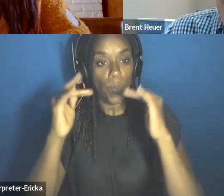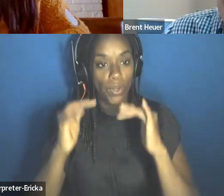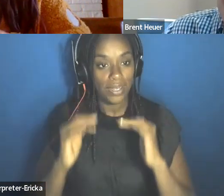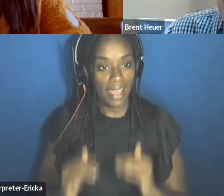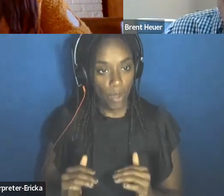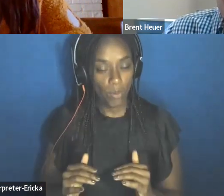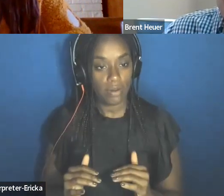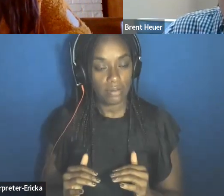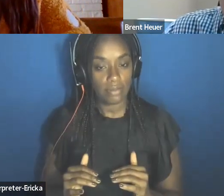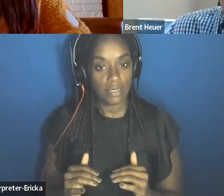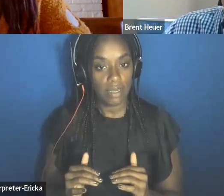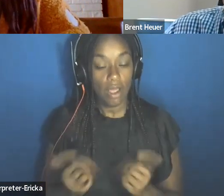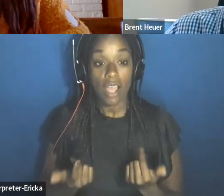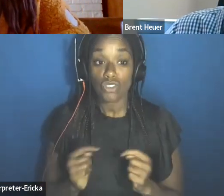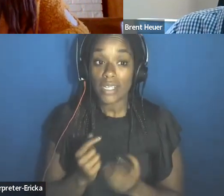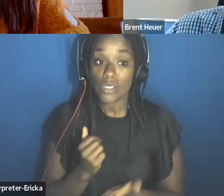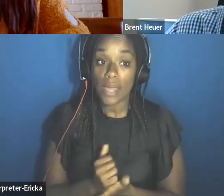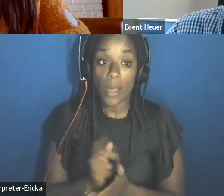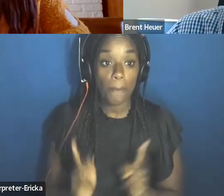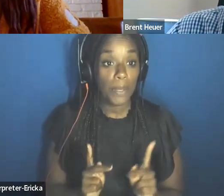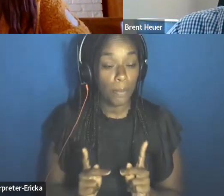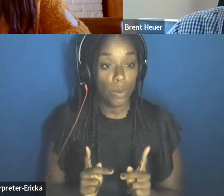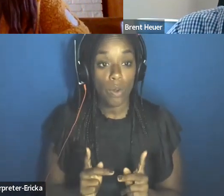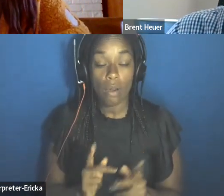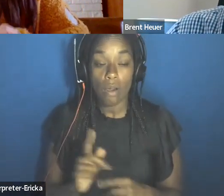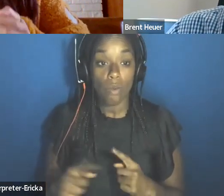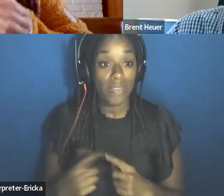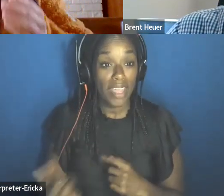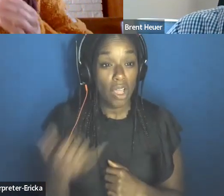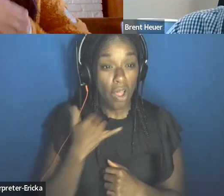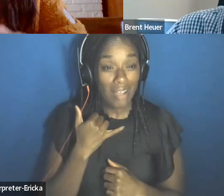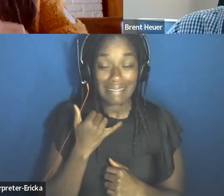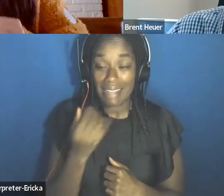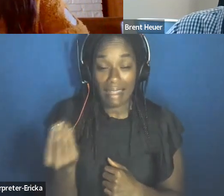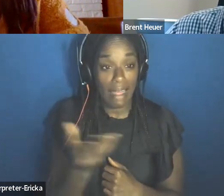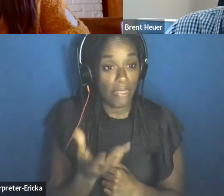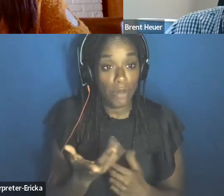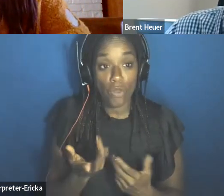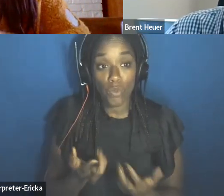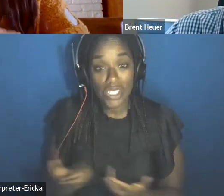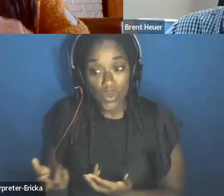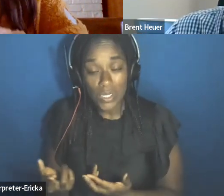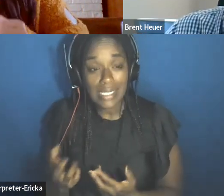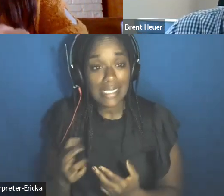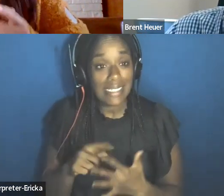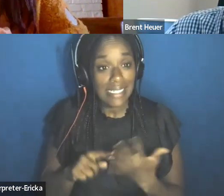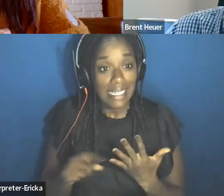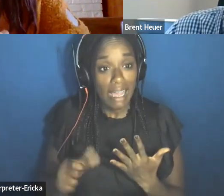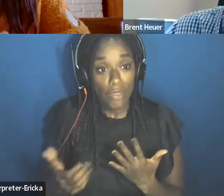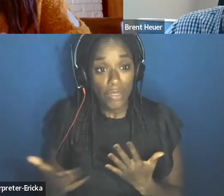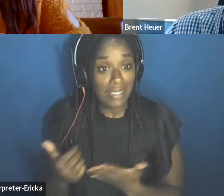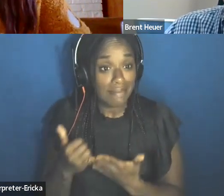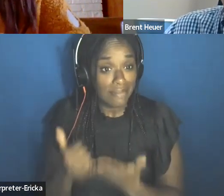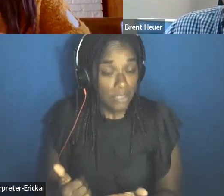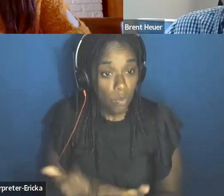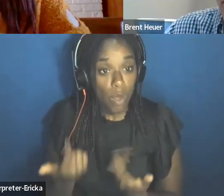folks when we get those hard phone calls, to try to say, these are the resources we have. These are the other things I can help you with while we try to get you